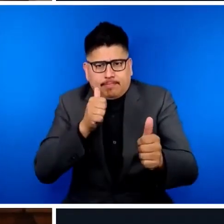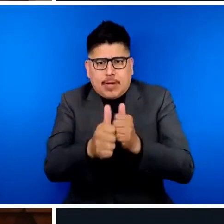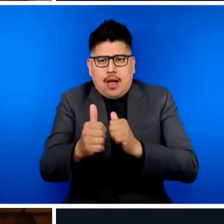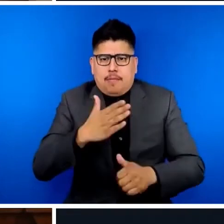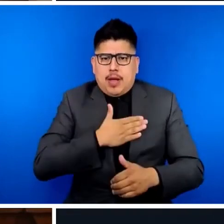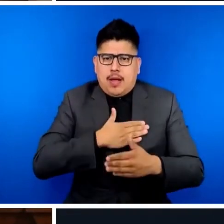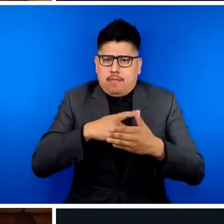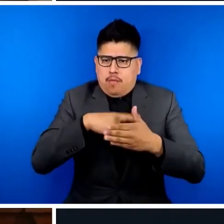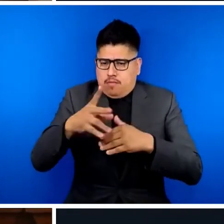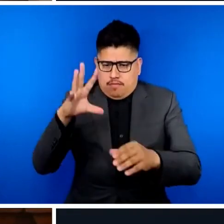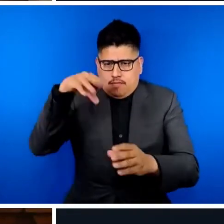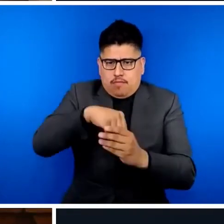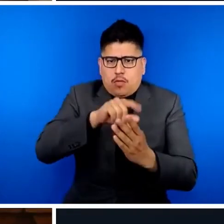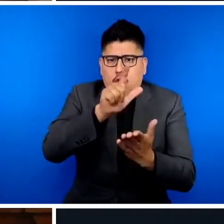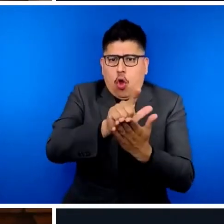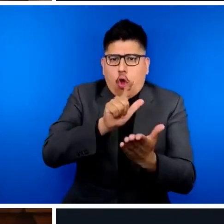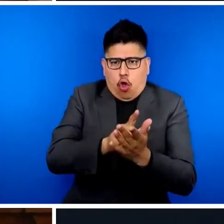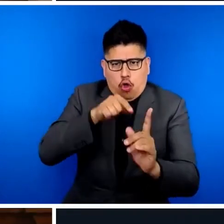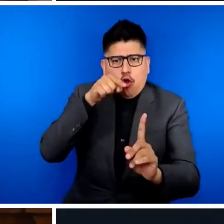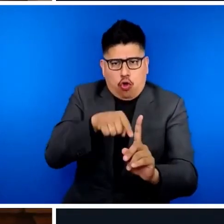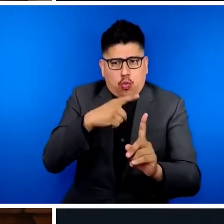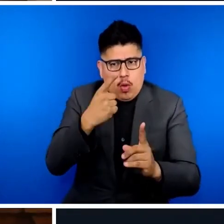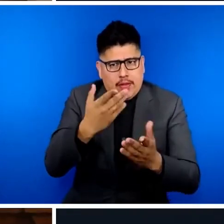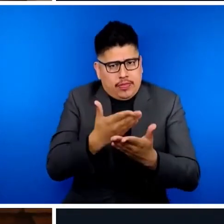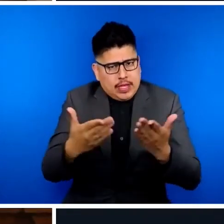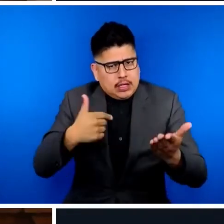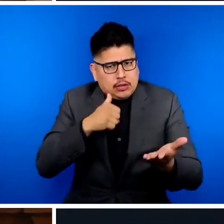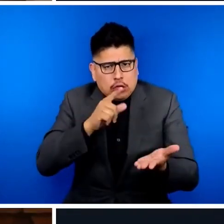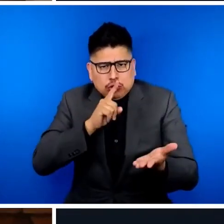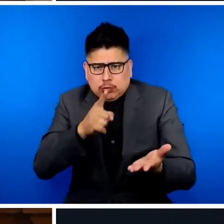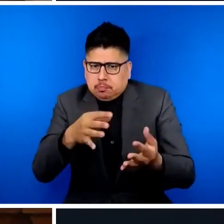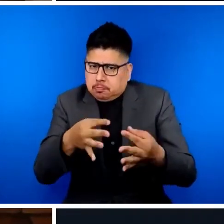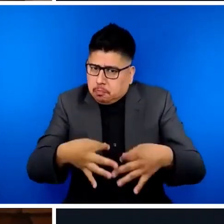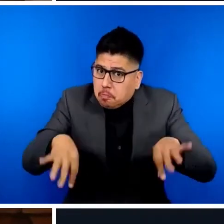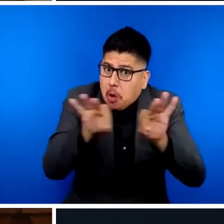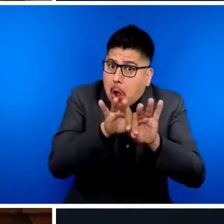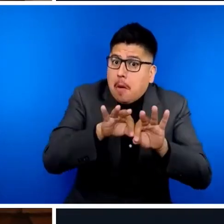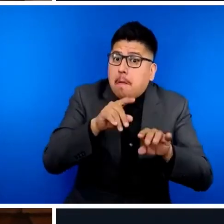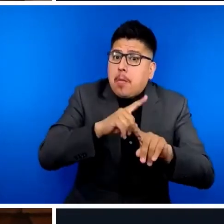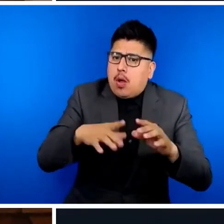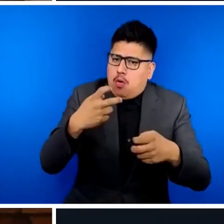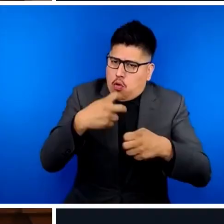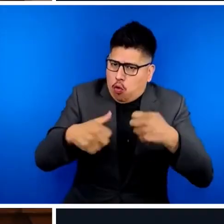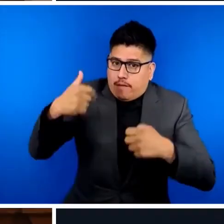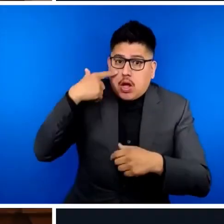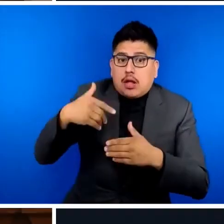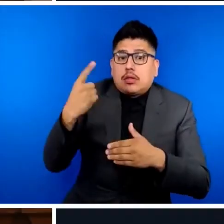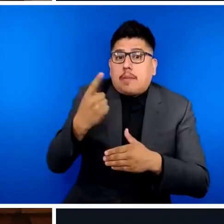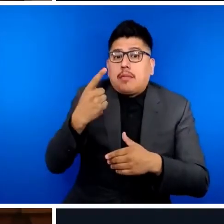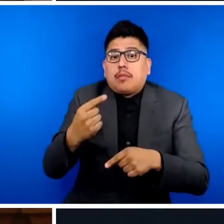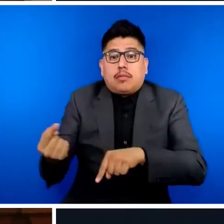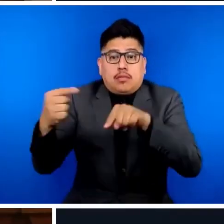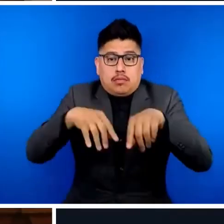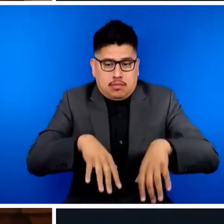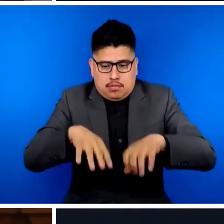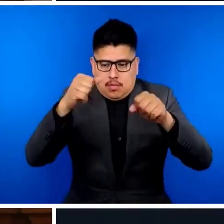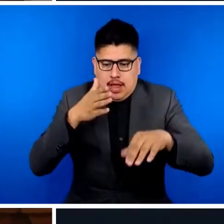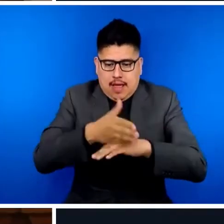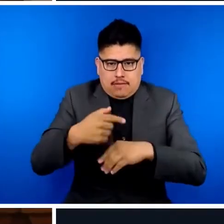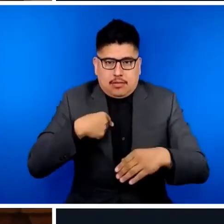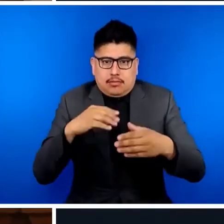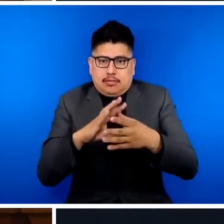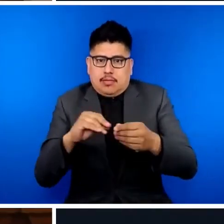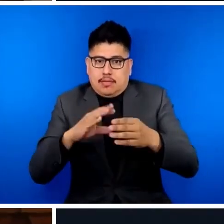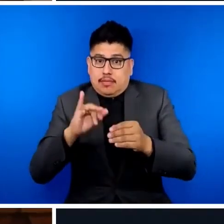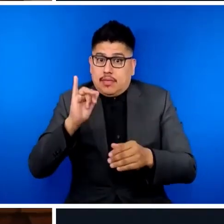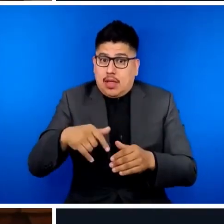matters because it's going to be very hard for somebody that comes along after me to say, let's raise drug prices by 700